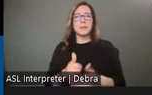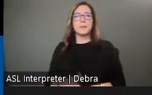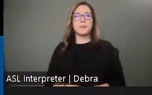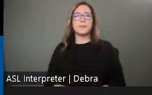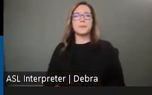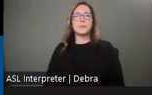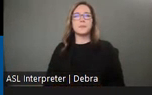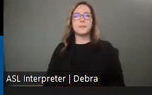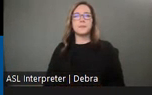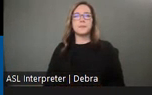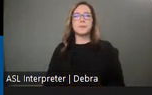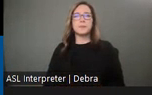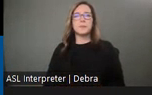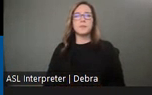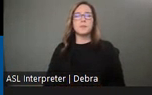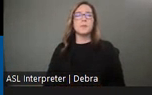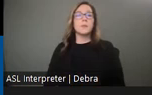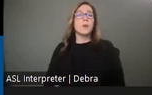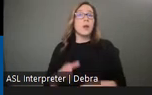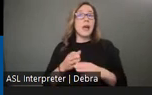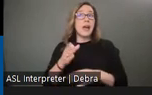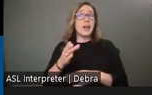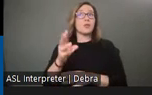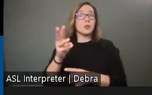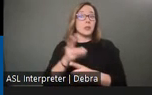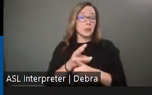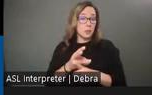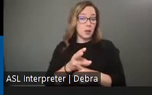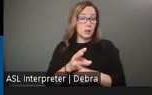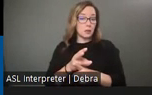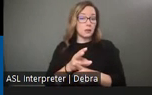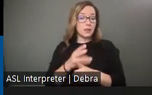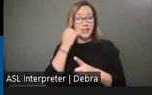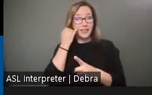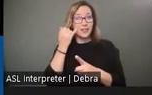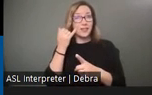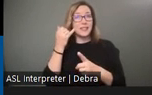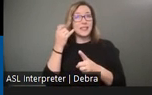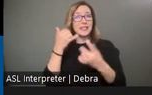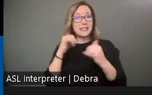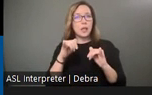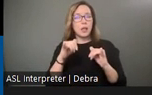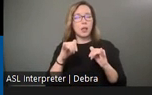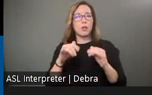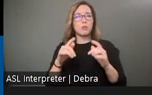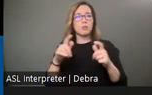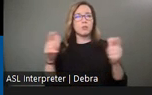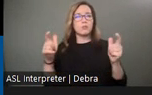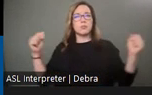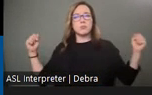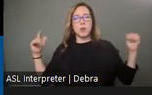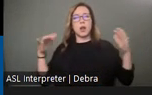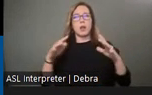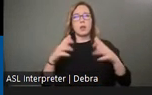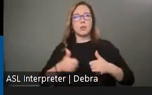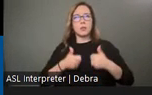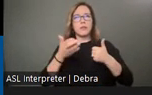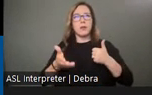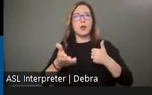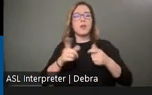After that time, beyond 6 months from the date of declaration, if non-congregate sheltering is still necessary, the same kind of a request with the same